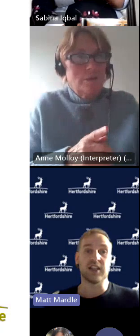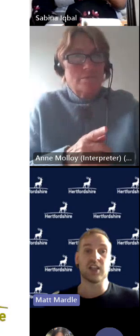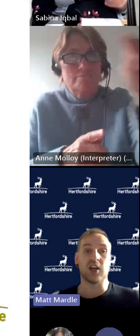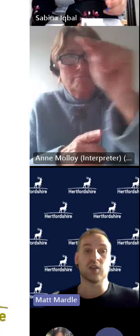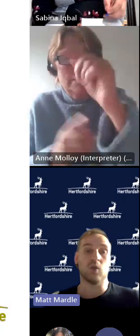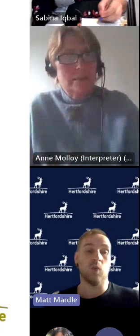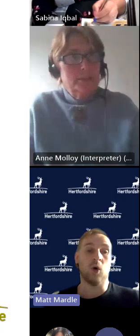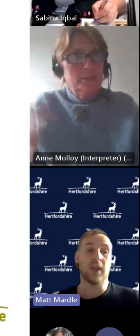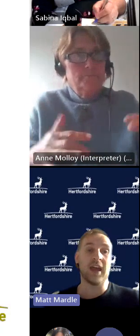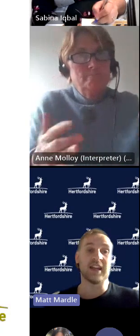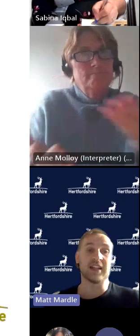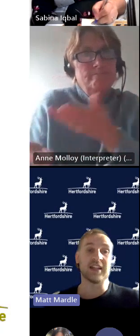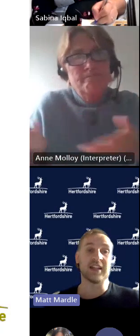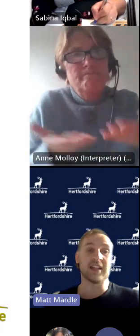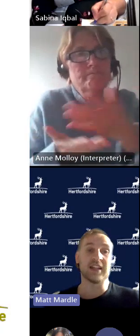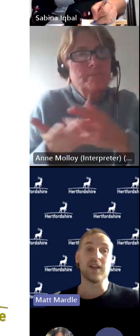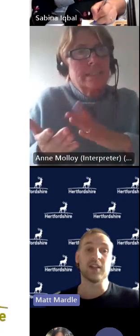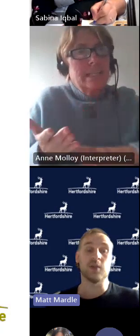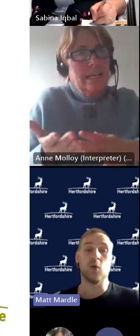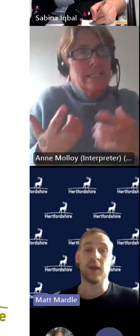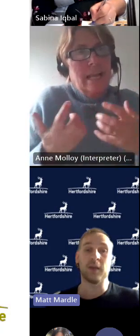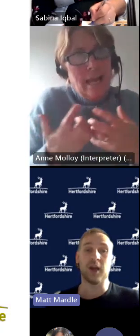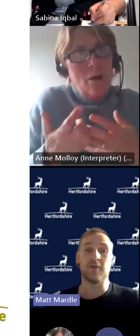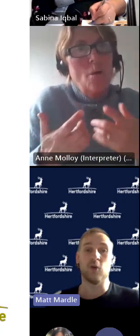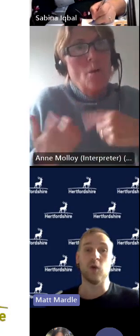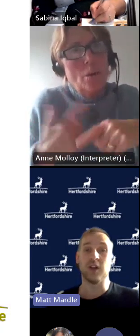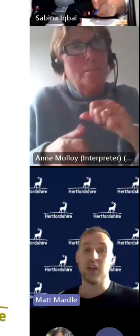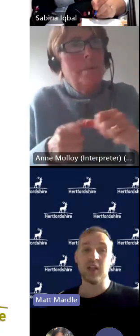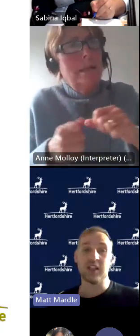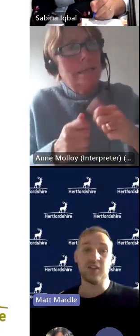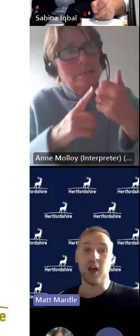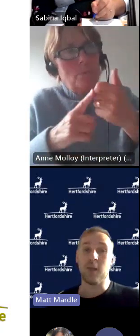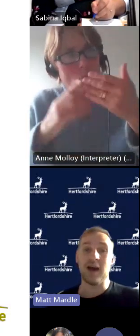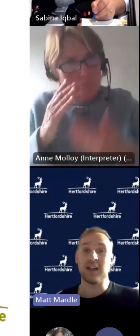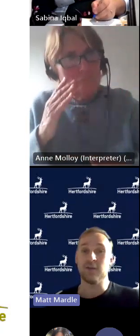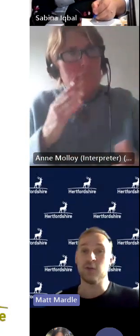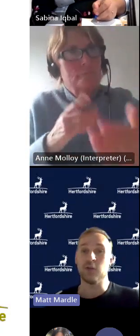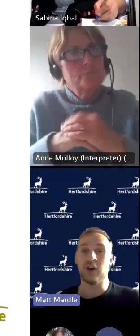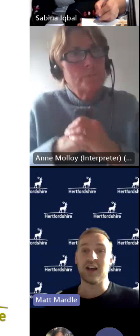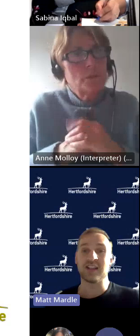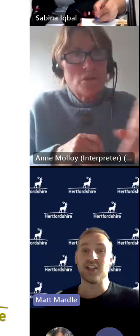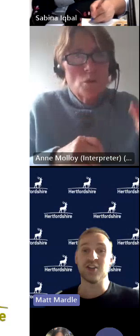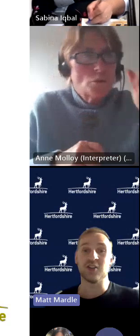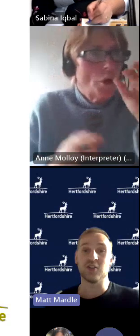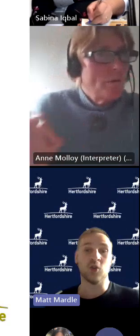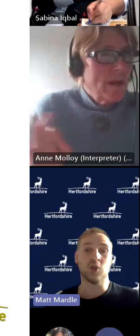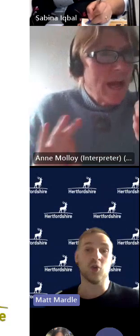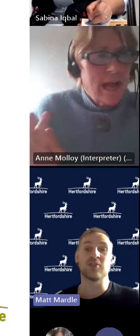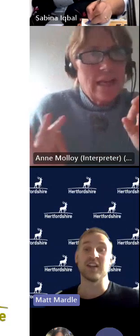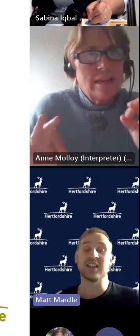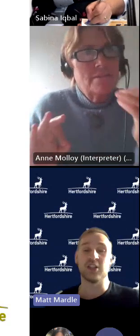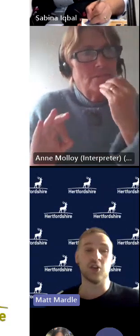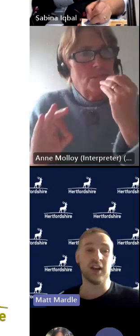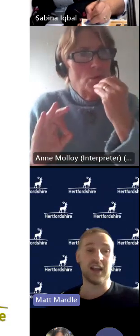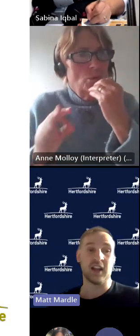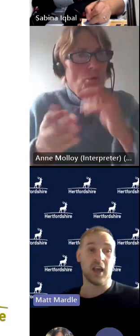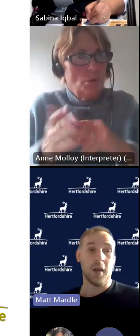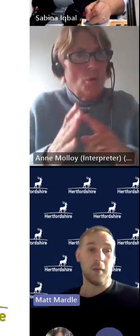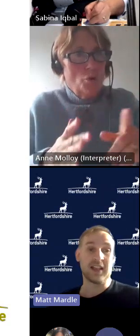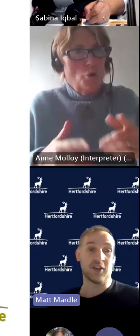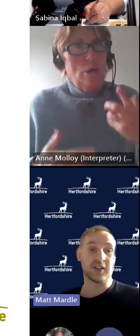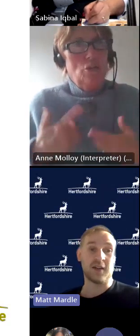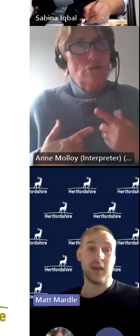can really discuss what their needs are and how we can support them going forward. So if you know about any food organisations or you're interested in